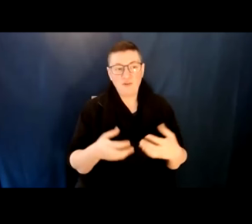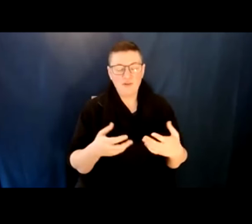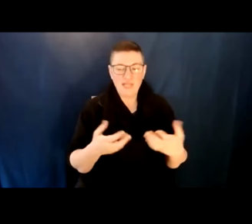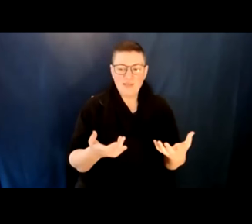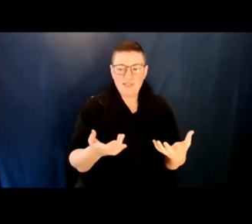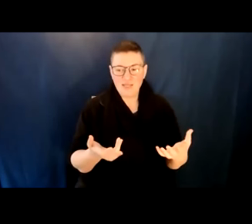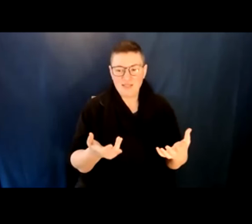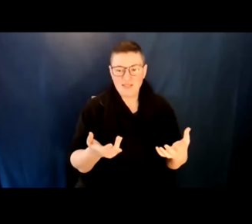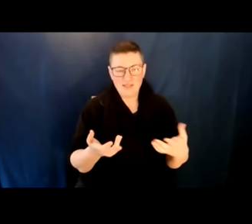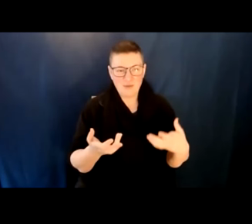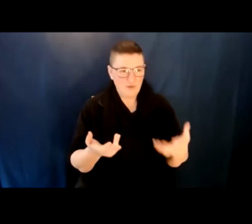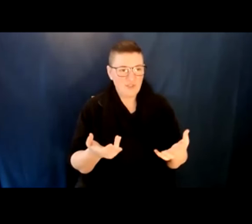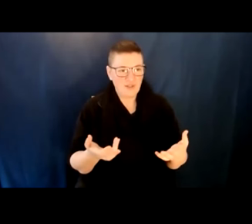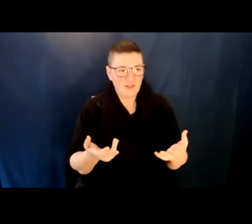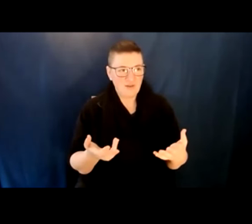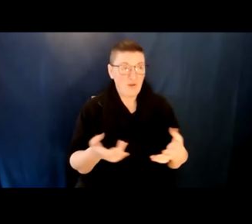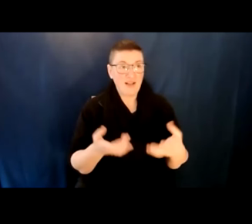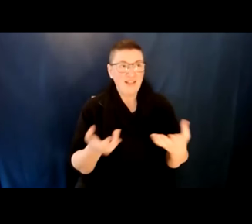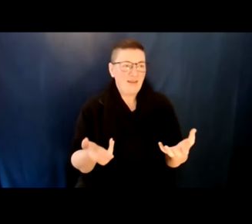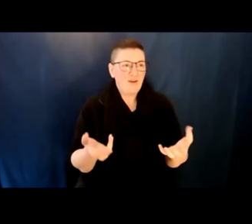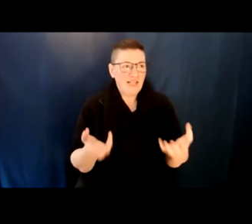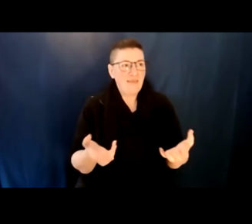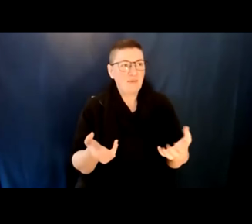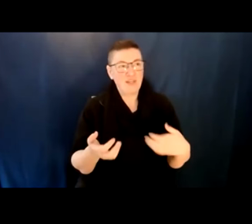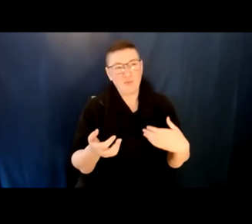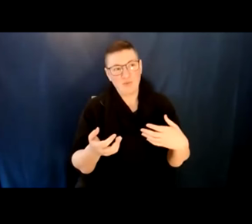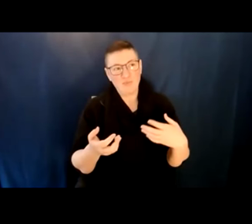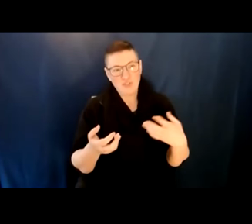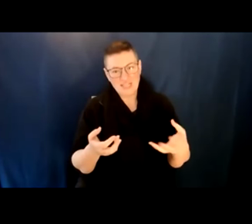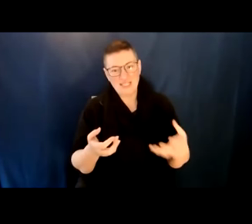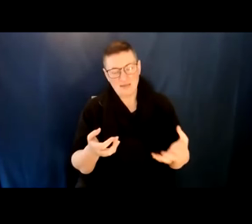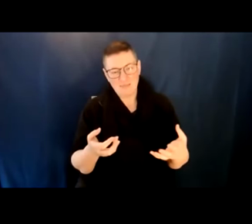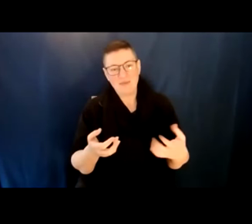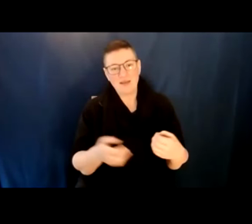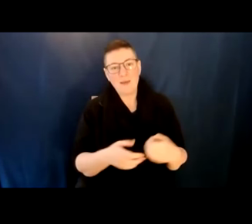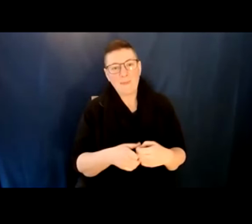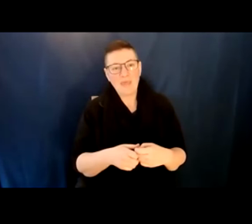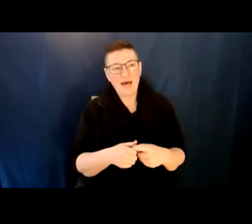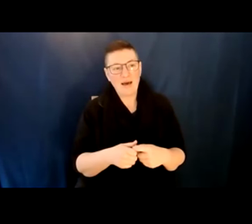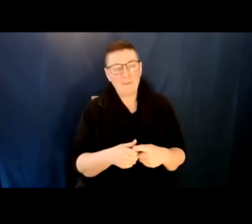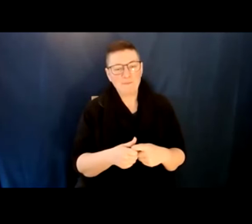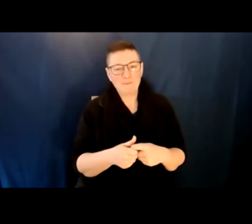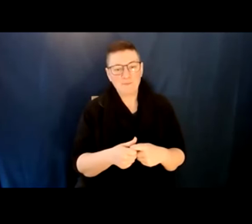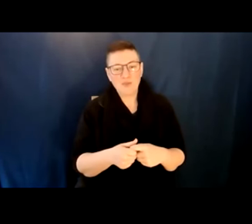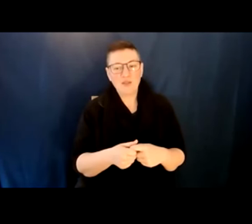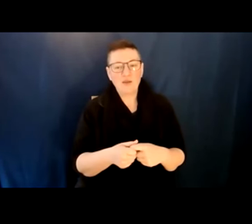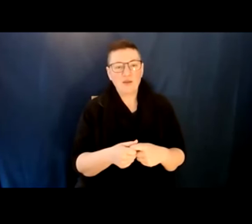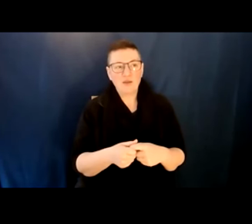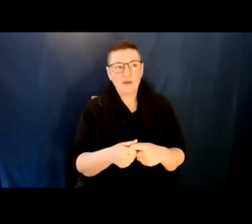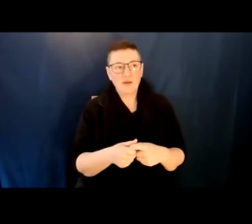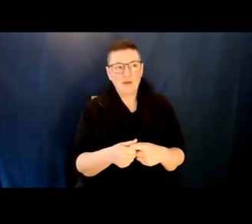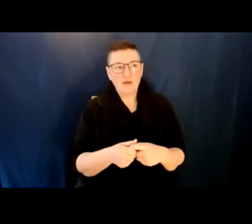if you're claiming something is universal, or not, they're not claiming, but they're projecting that it may be,